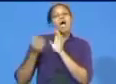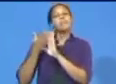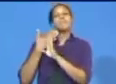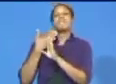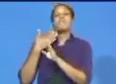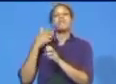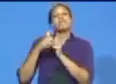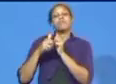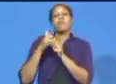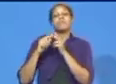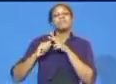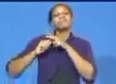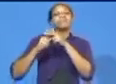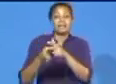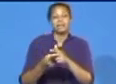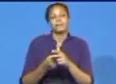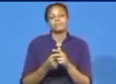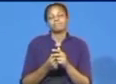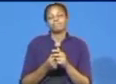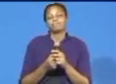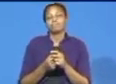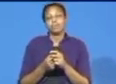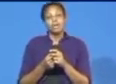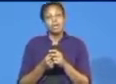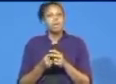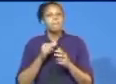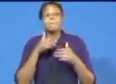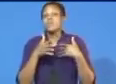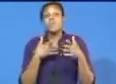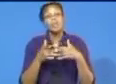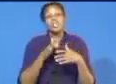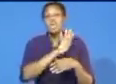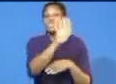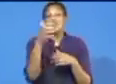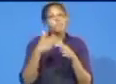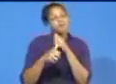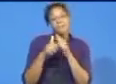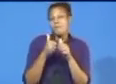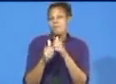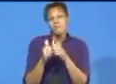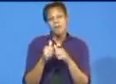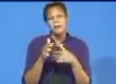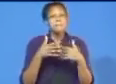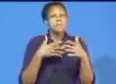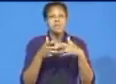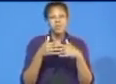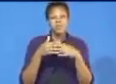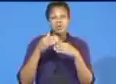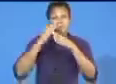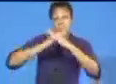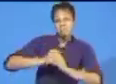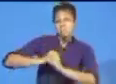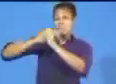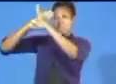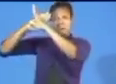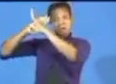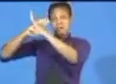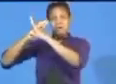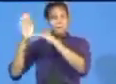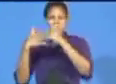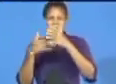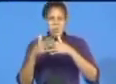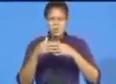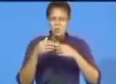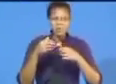problem encountered. I don't care what your problem is. I don't care what your mountain is. I don't care what your